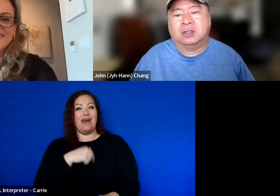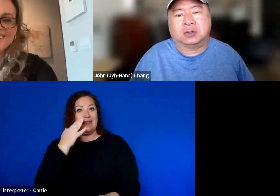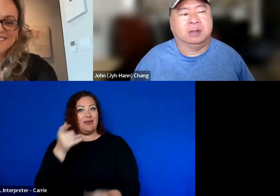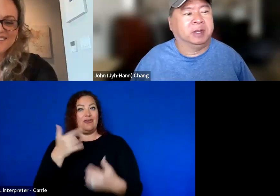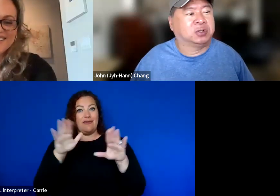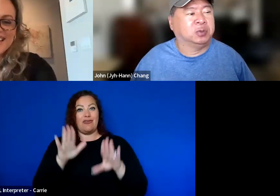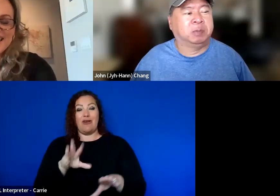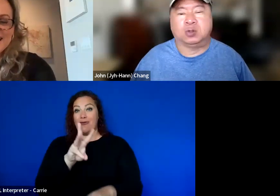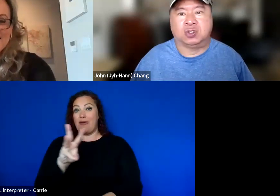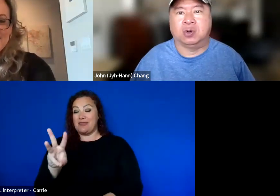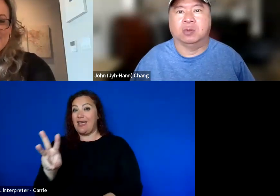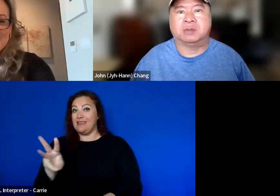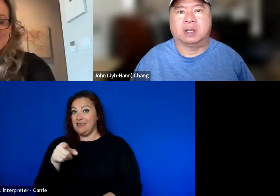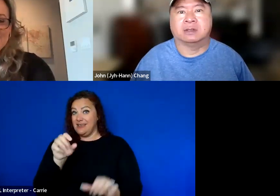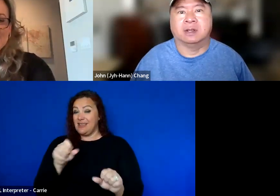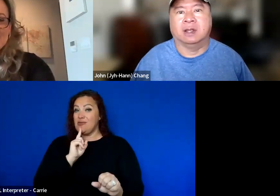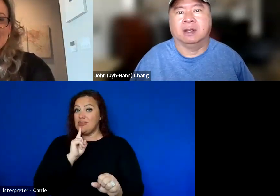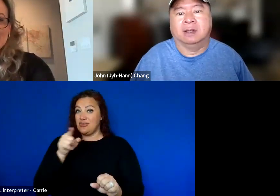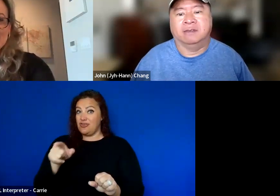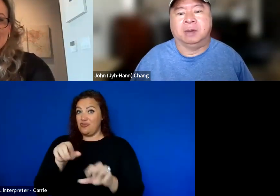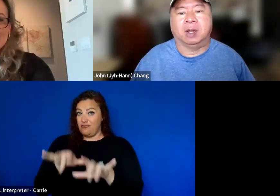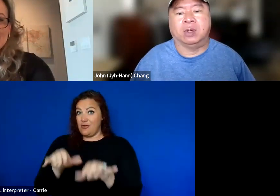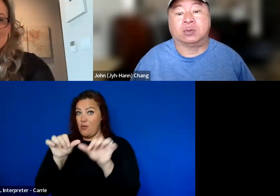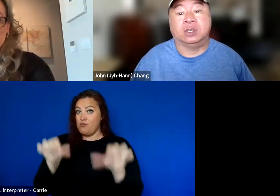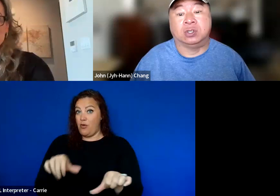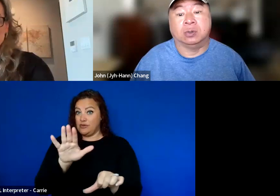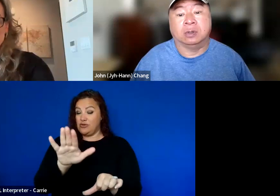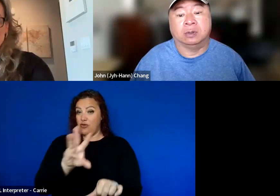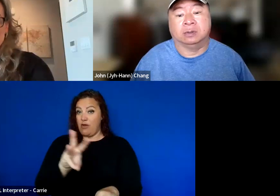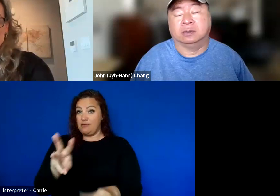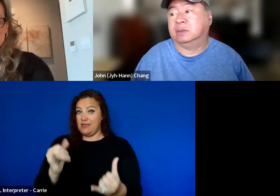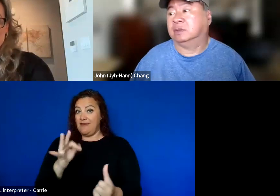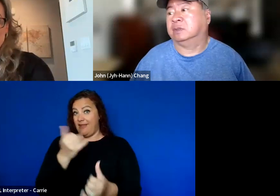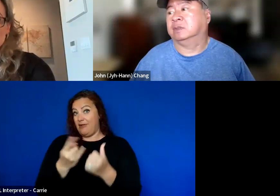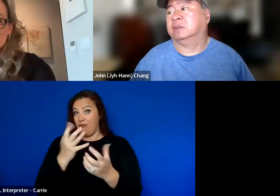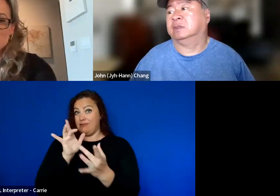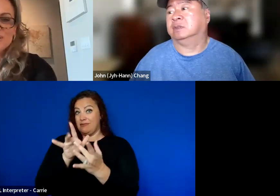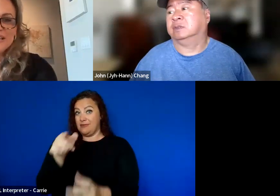website. So can you make sure we post your website today if anybody wants to reach you?